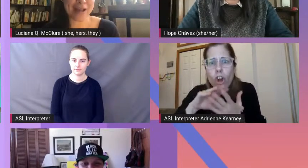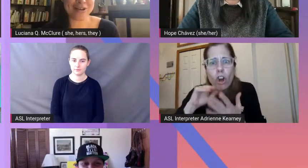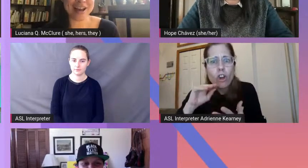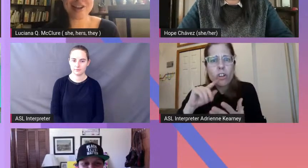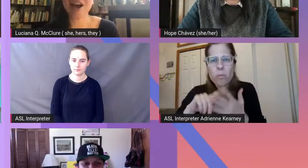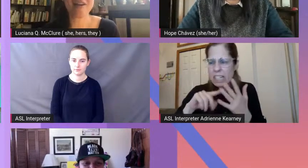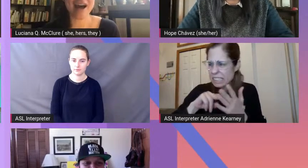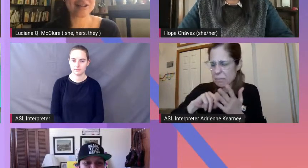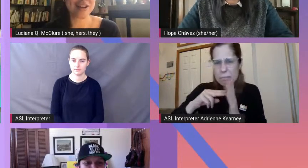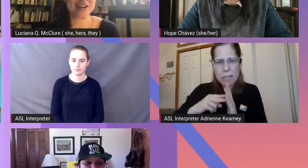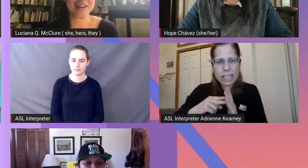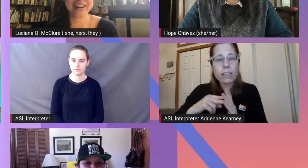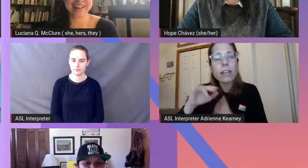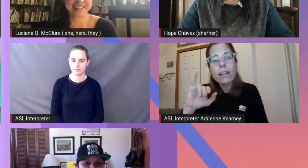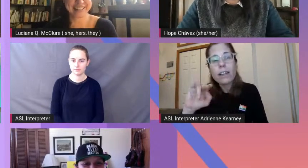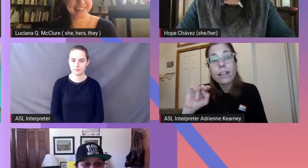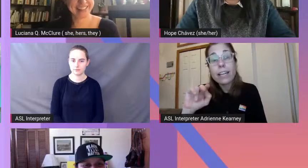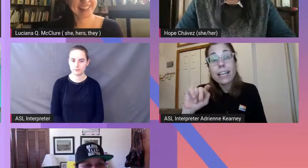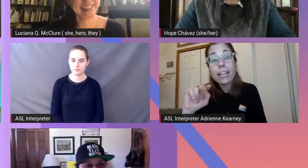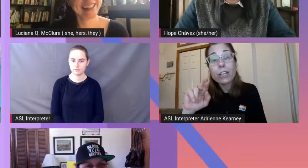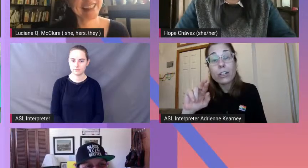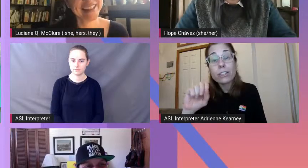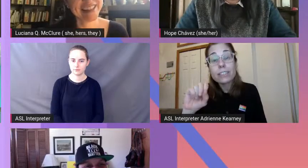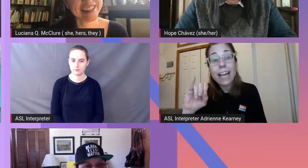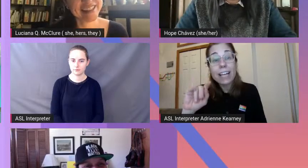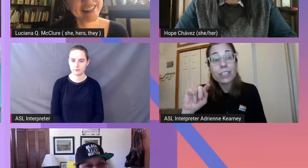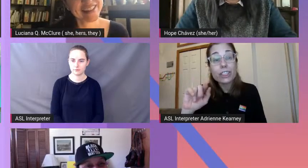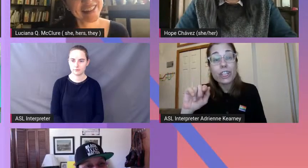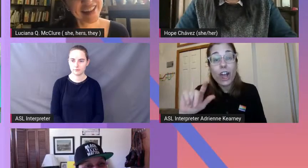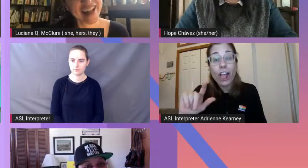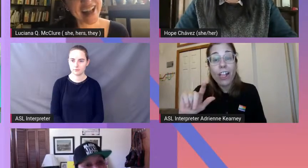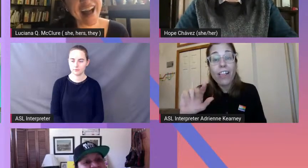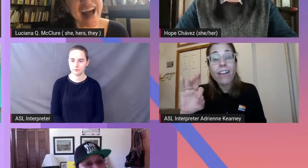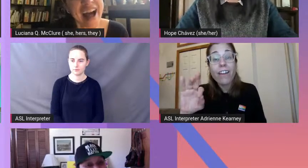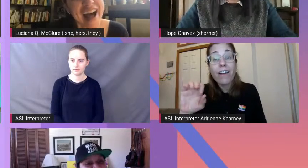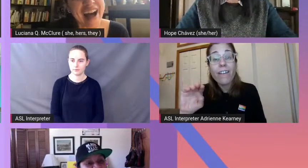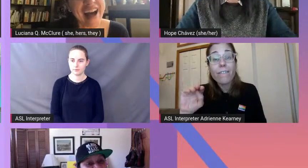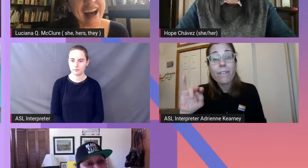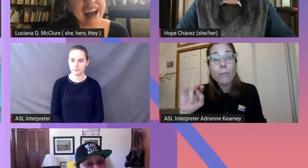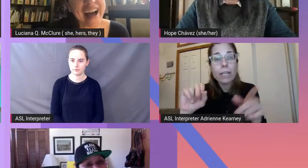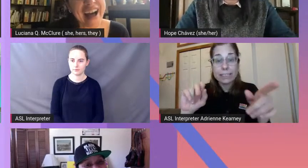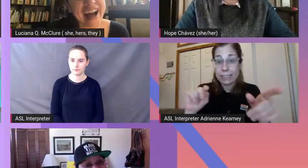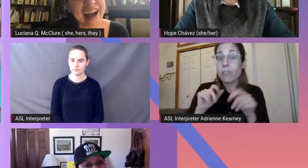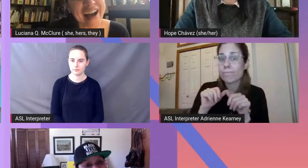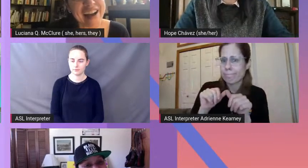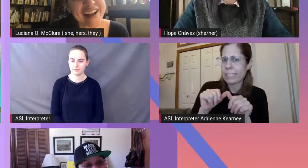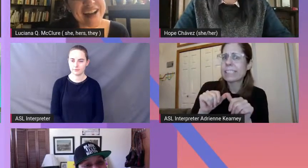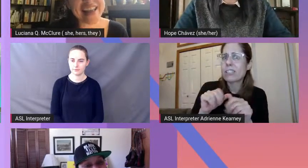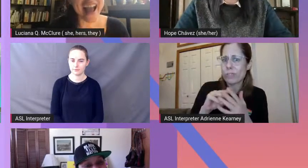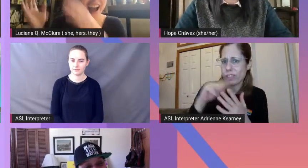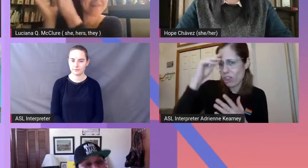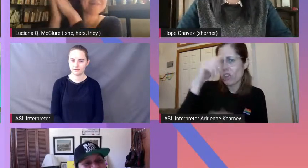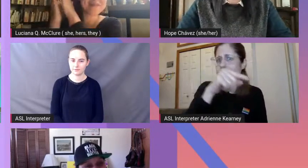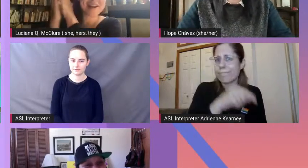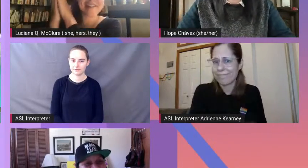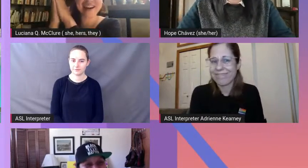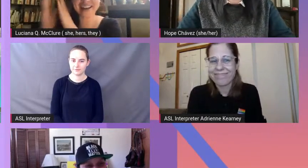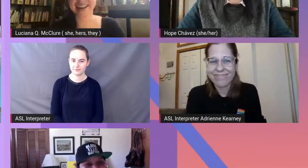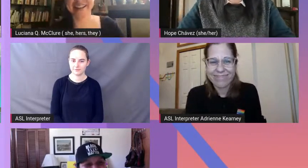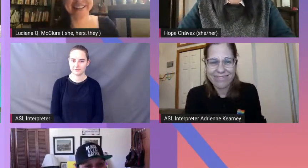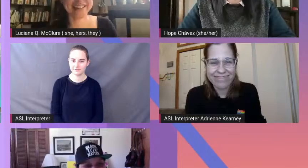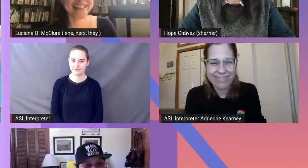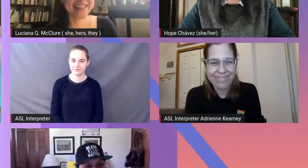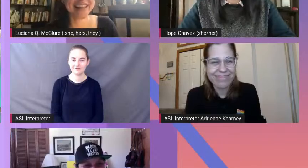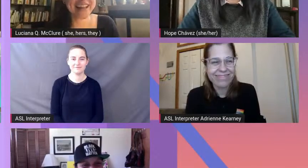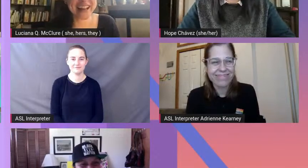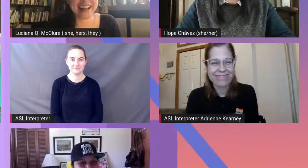you. I'm continuing to learn. I'm continuing to learn. I just got a new book from People Get Ready. So I am glad to